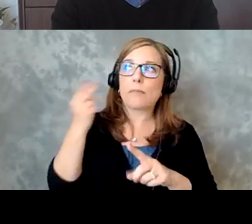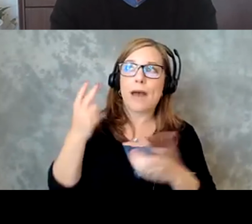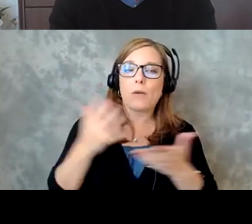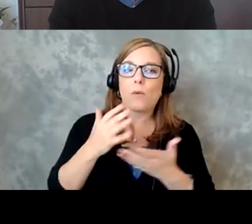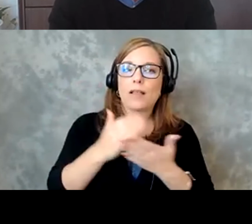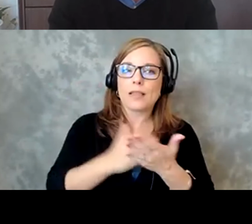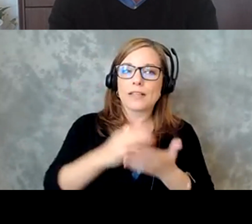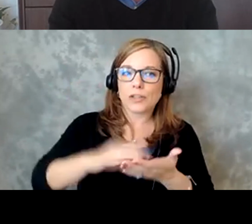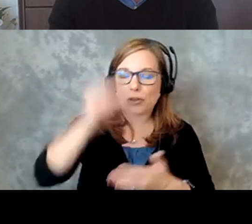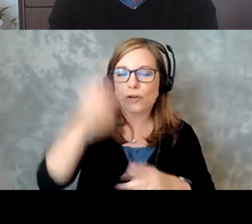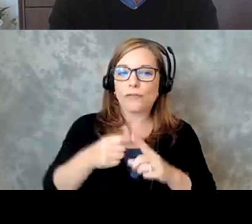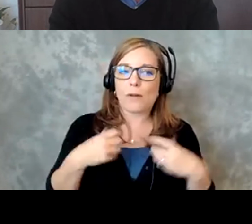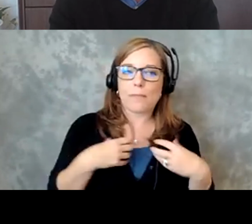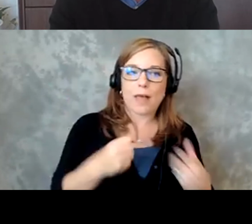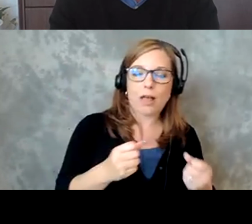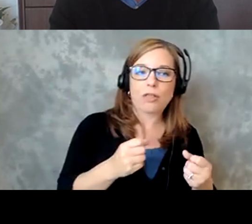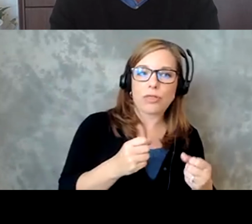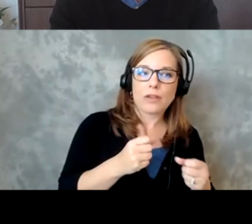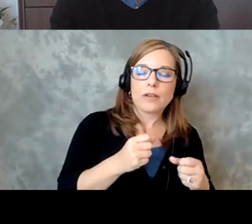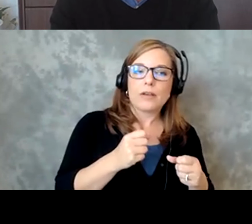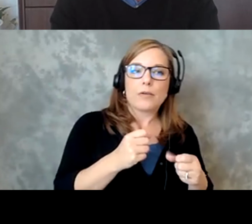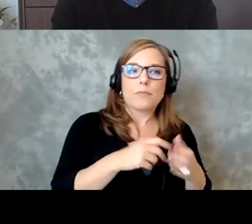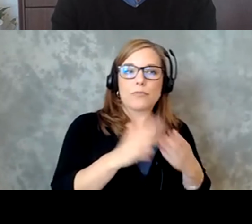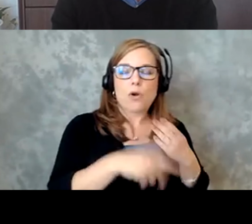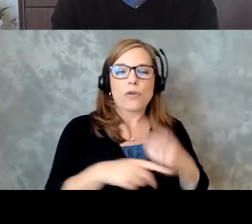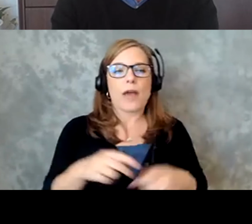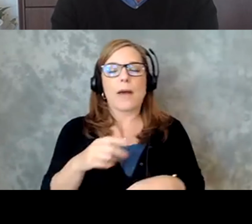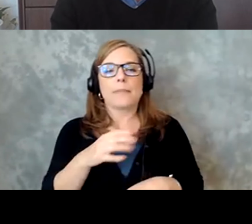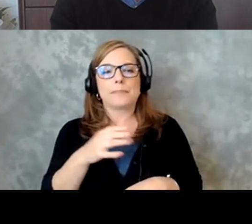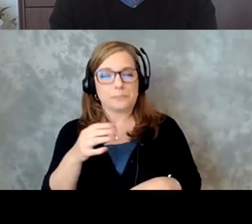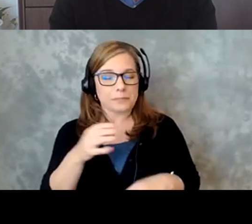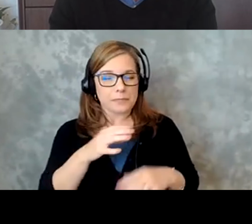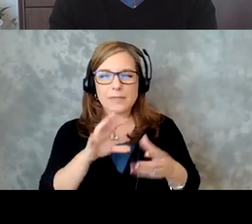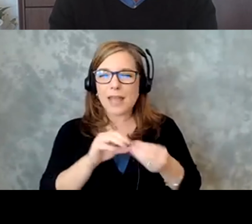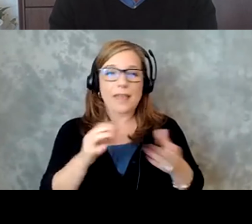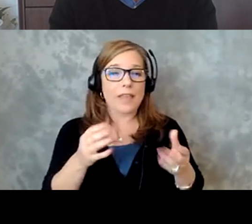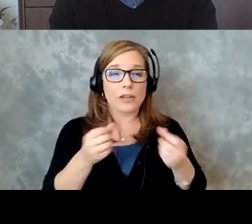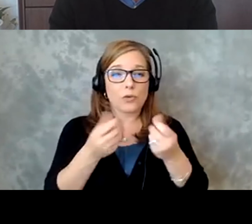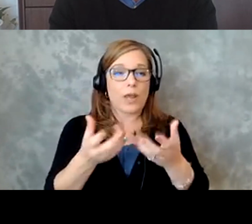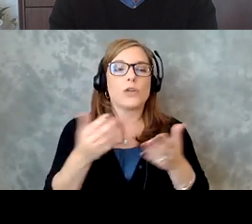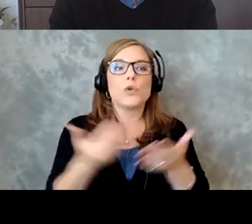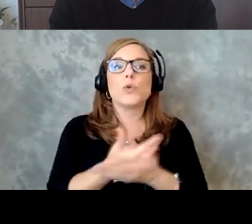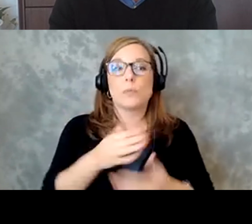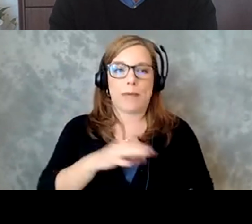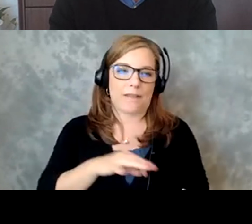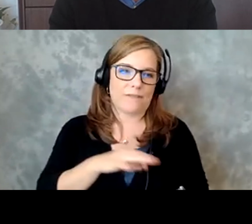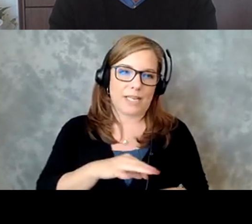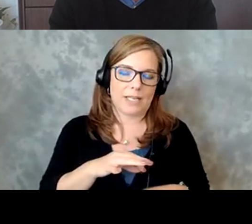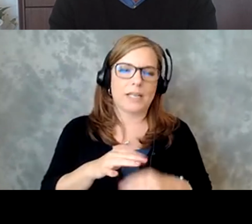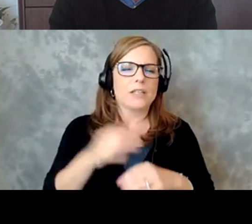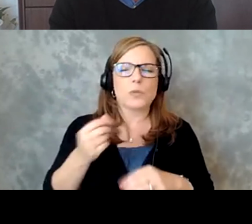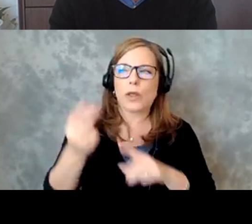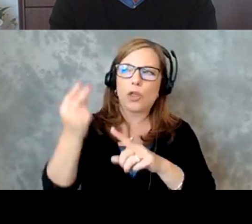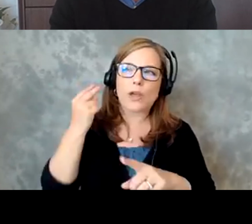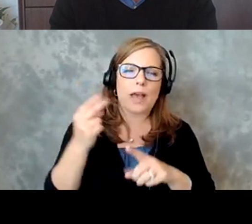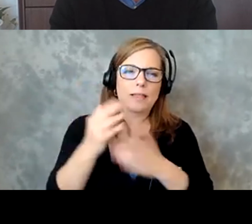program and whole person care and created a new innovative benefit. Our preliminary lessons learned and current